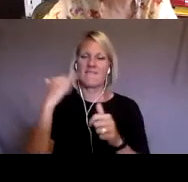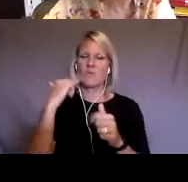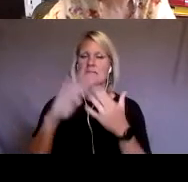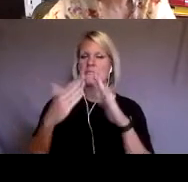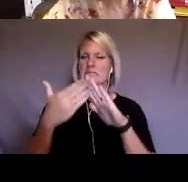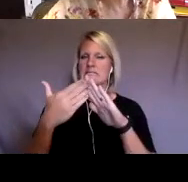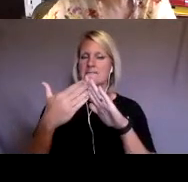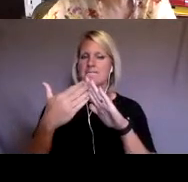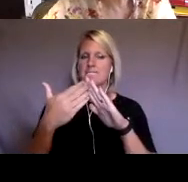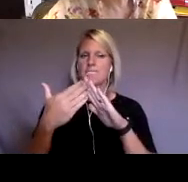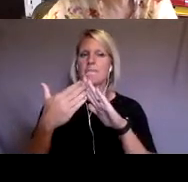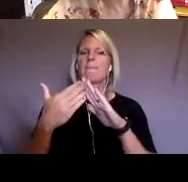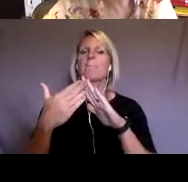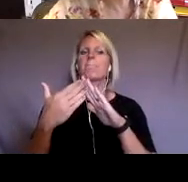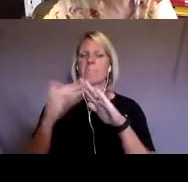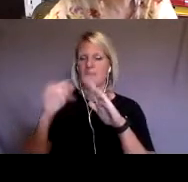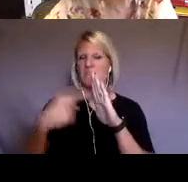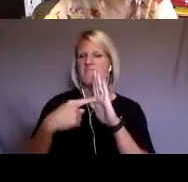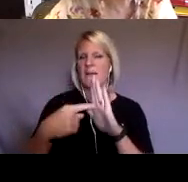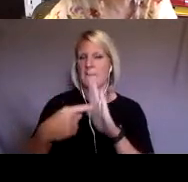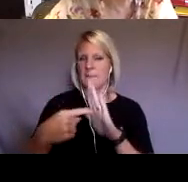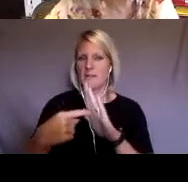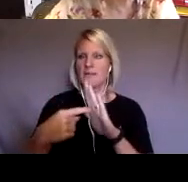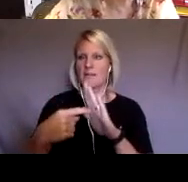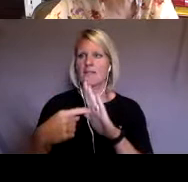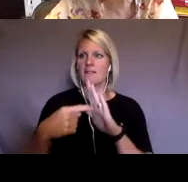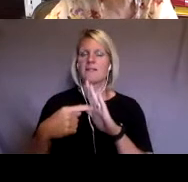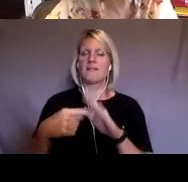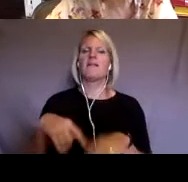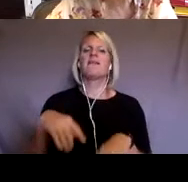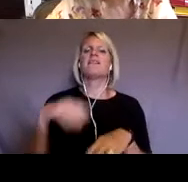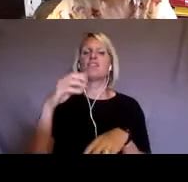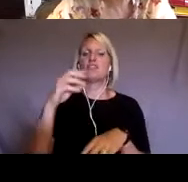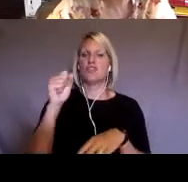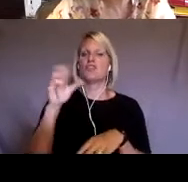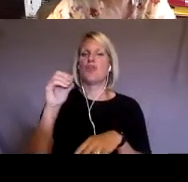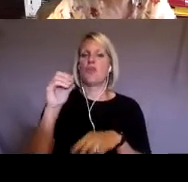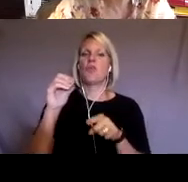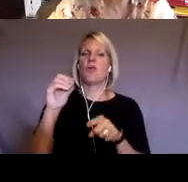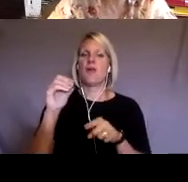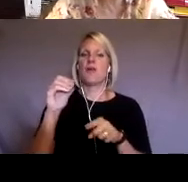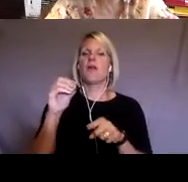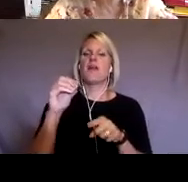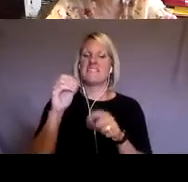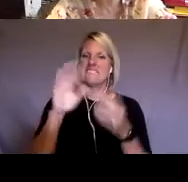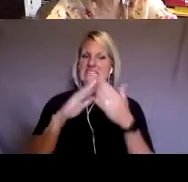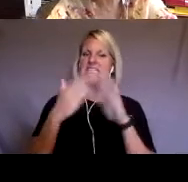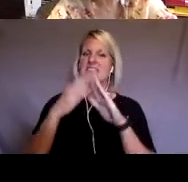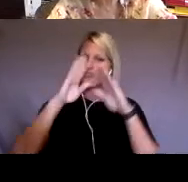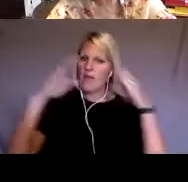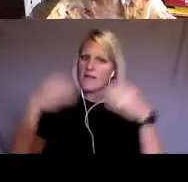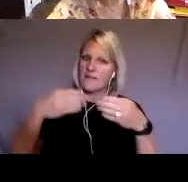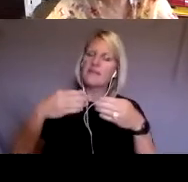containment. To contain what they perceive as undesirable uses, cities directly or